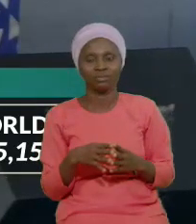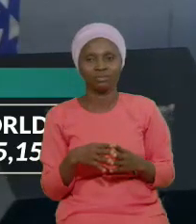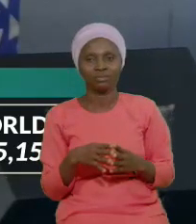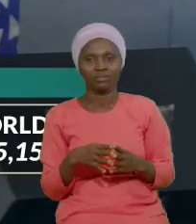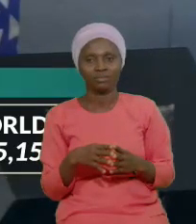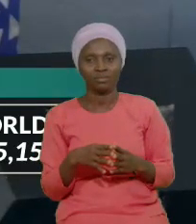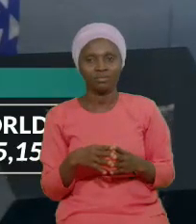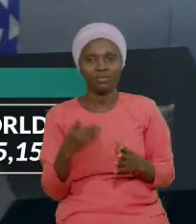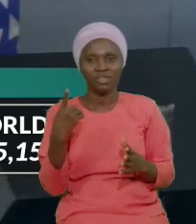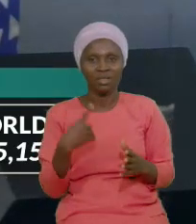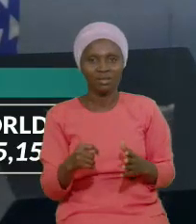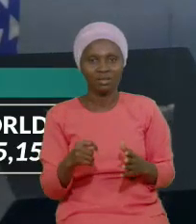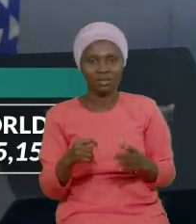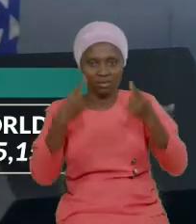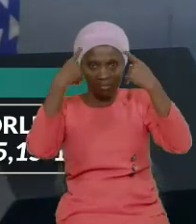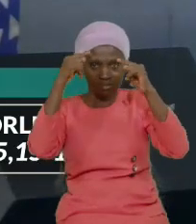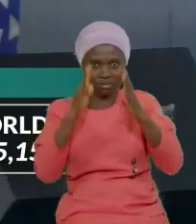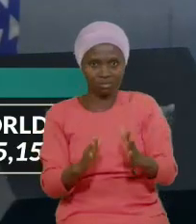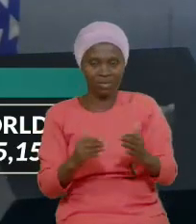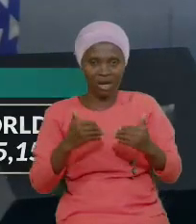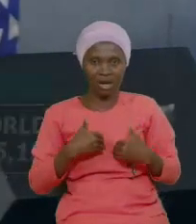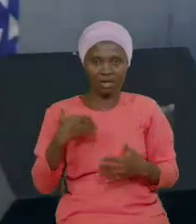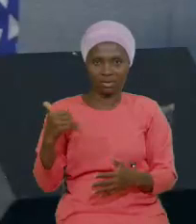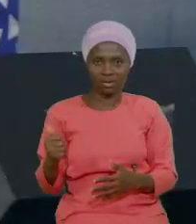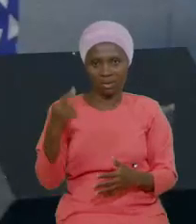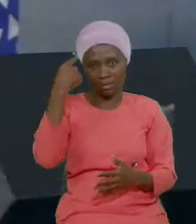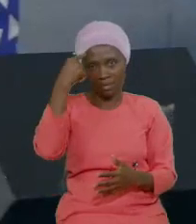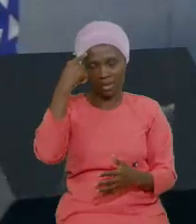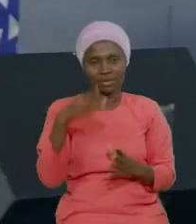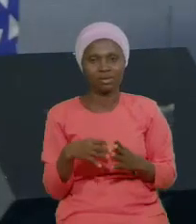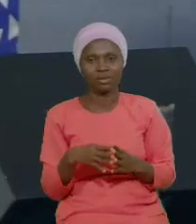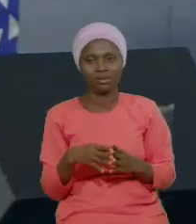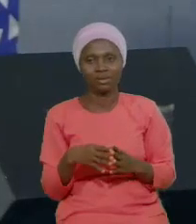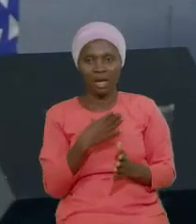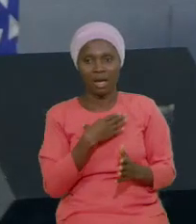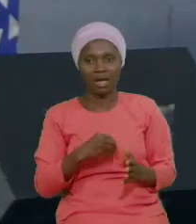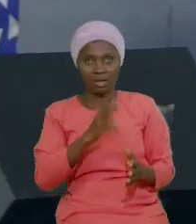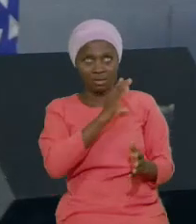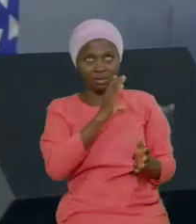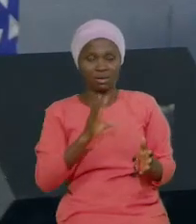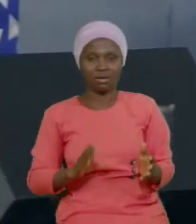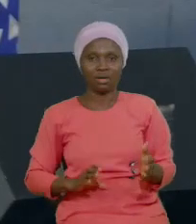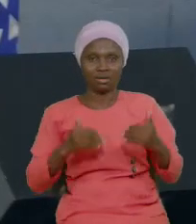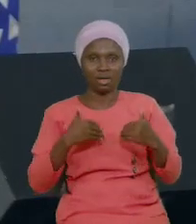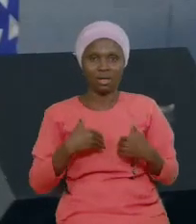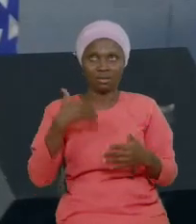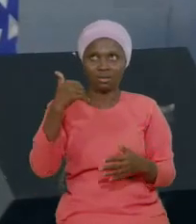The achiever has a mind. And Christ has a